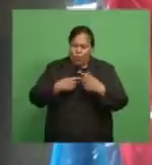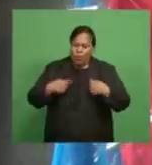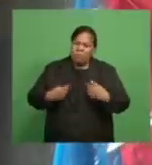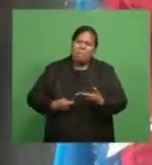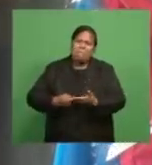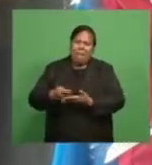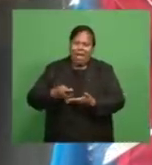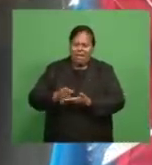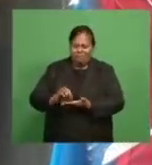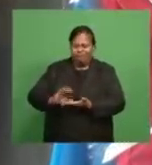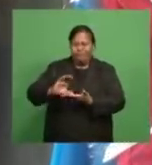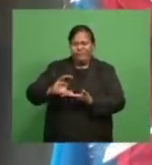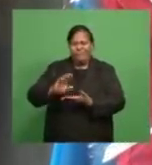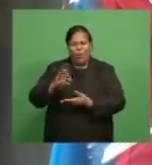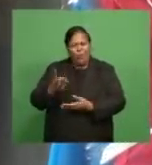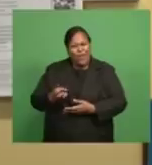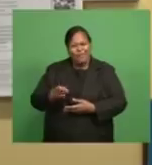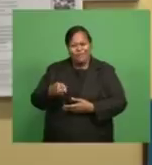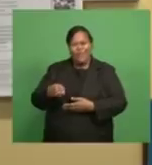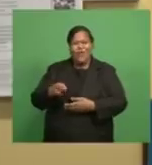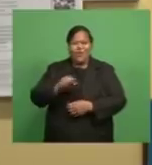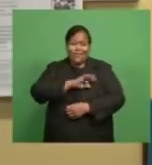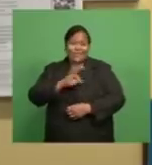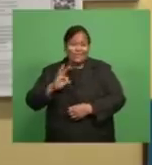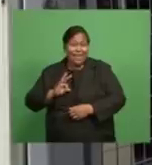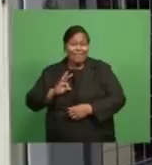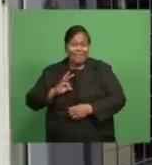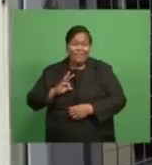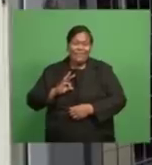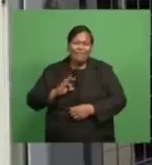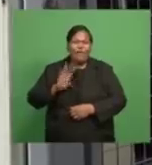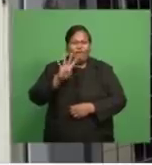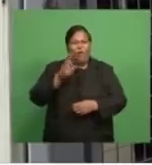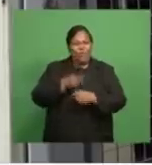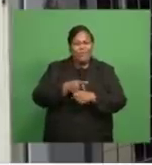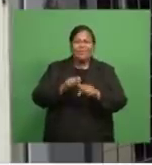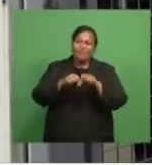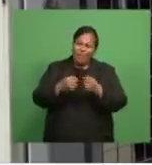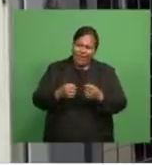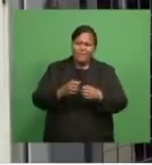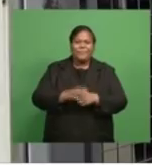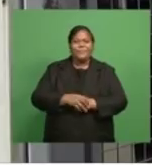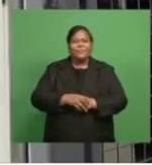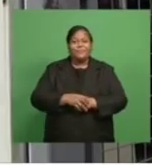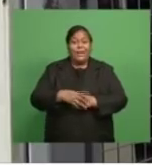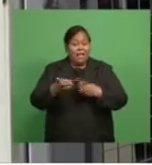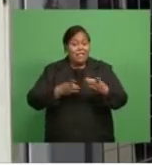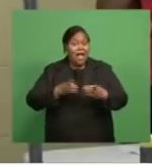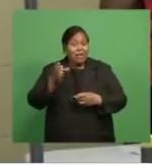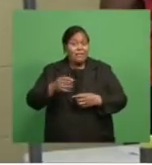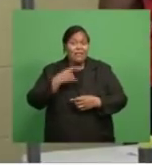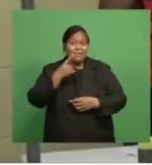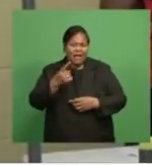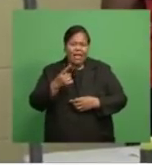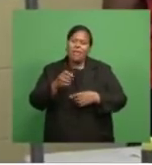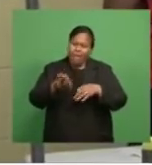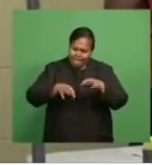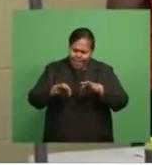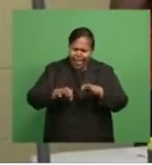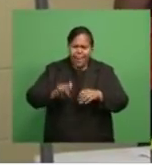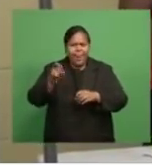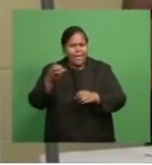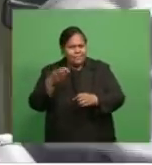to our staff to get them to go on that extended break. The managing director says they are planning to bring employees back next